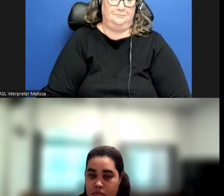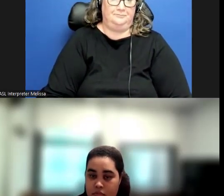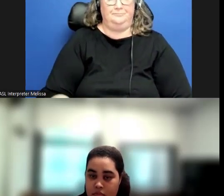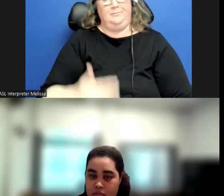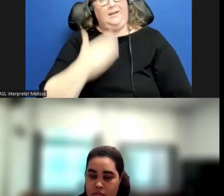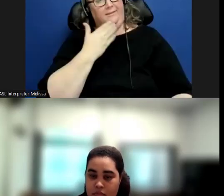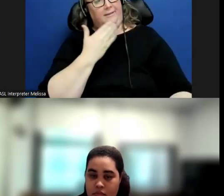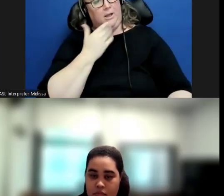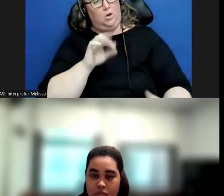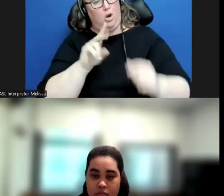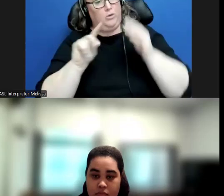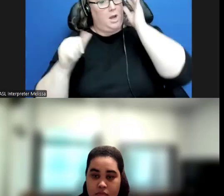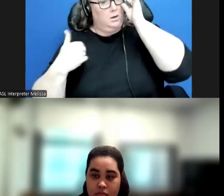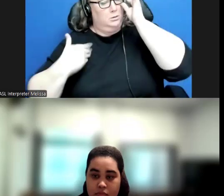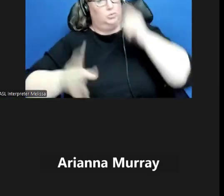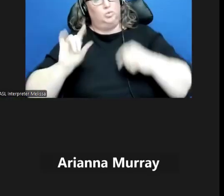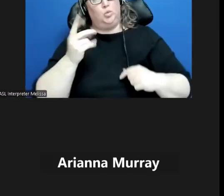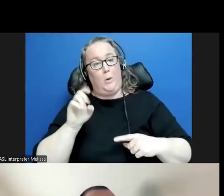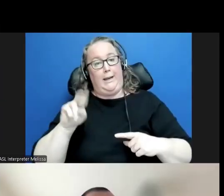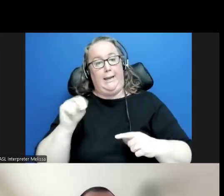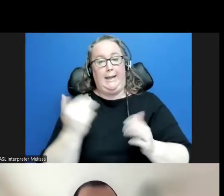Thank you, Ariana. This is Jordan.